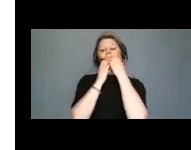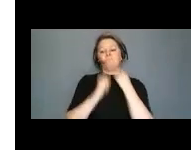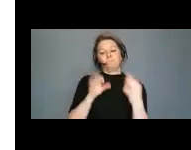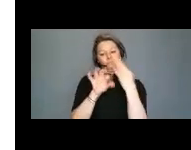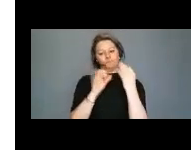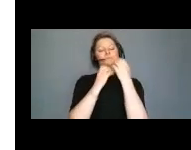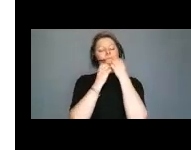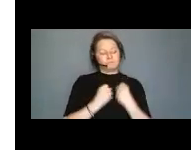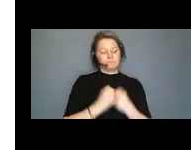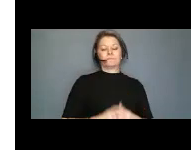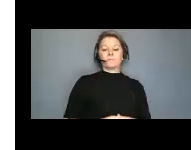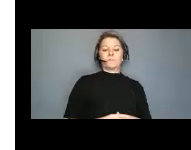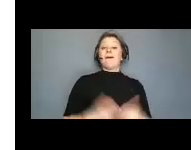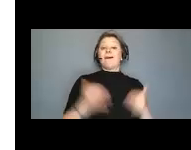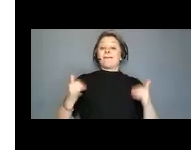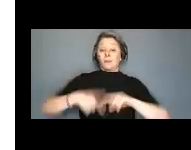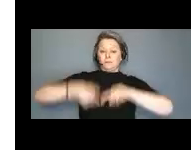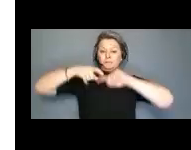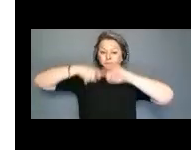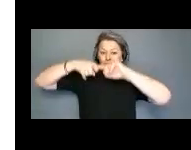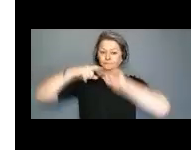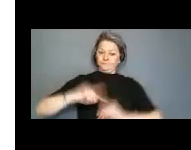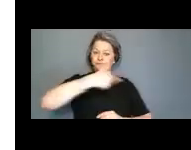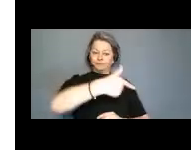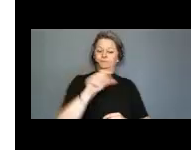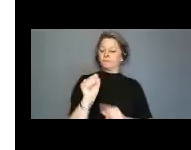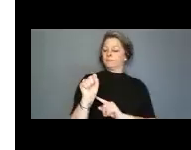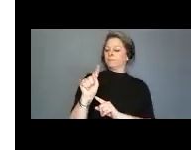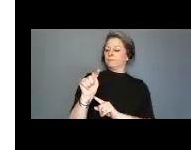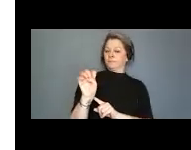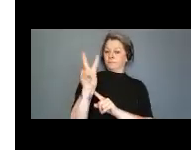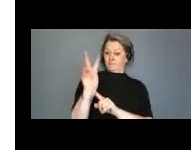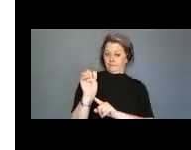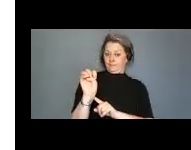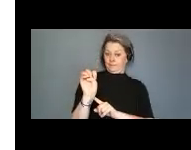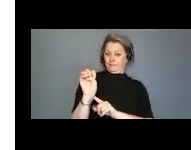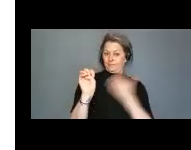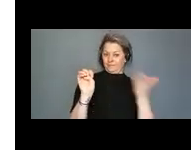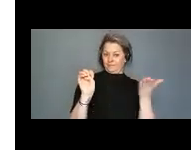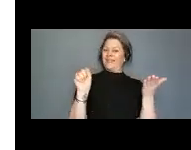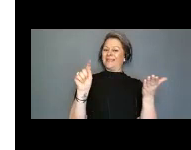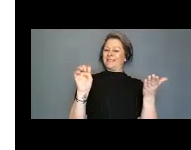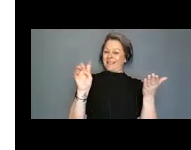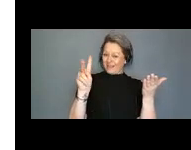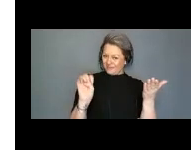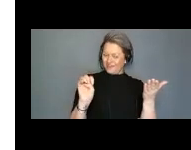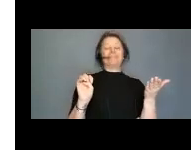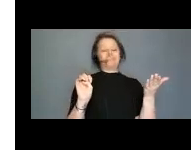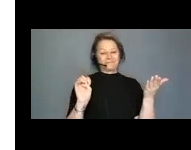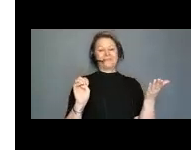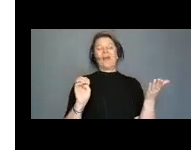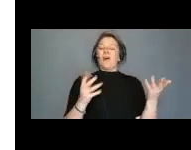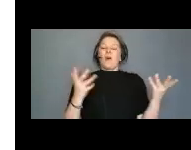So with that, I'll pause and I'll pass it over to Steve. Hey, thanks, Henry. So just a couple of points here for